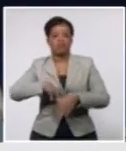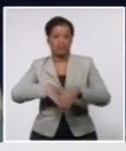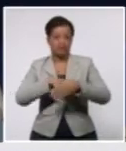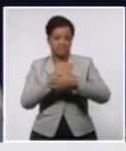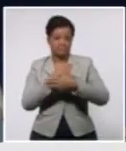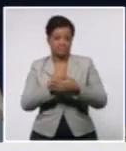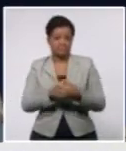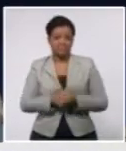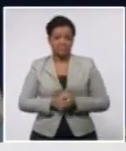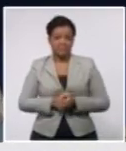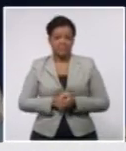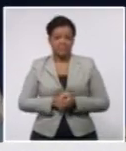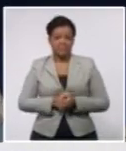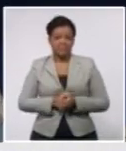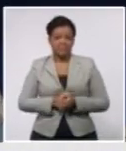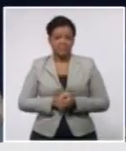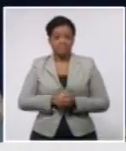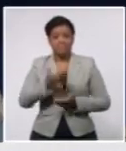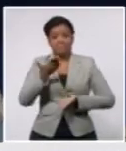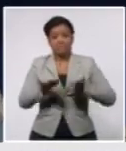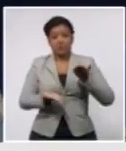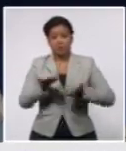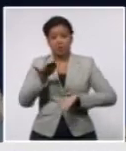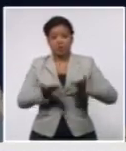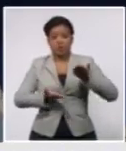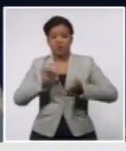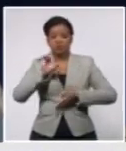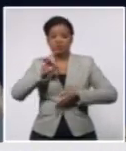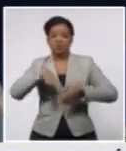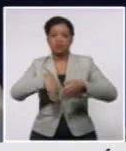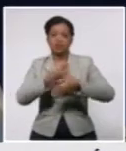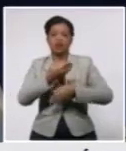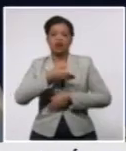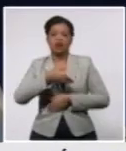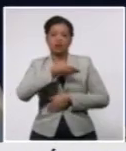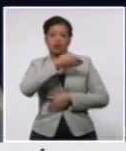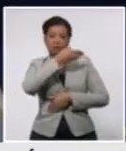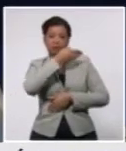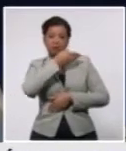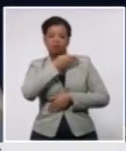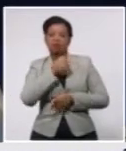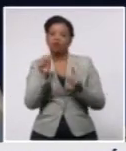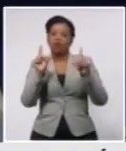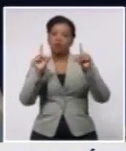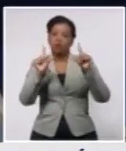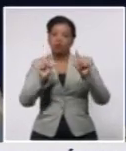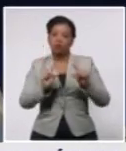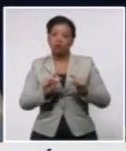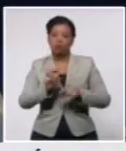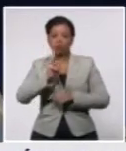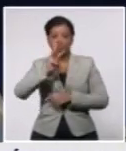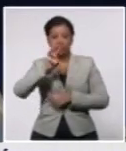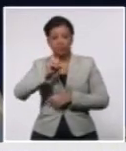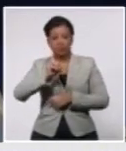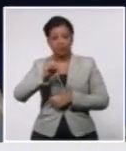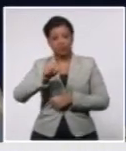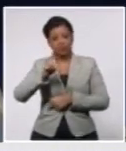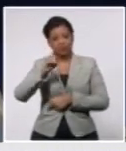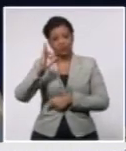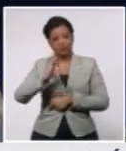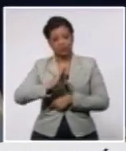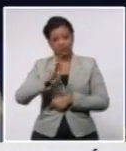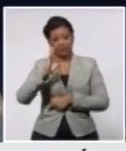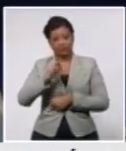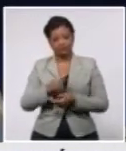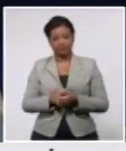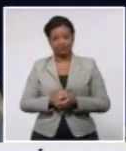well as Mayabeque, which the cases reported in the San Jose de las Lajas municipality. It does not meet this